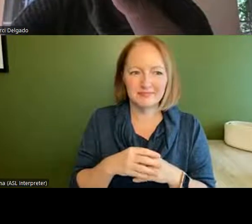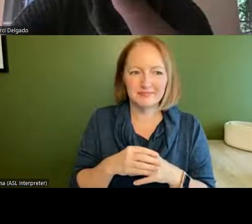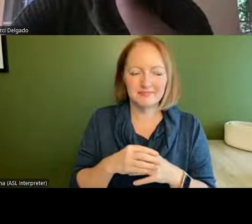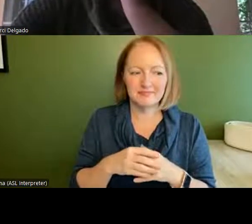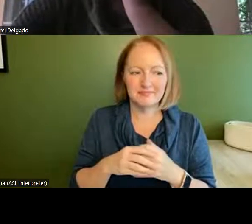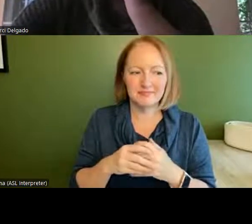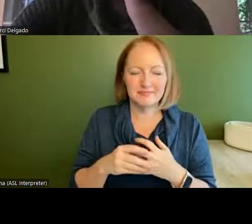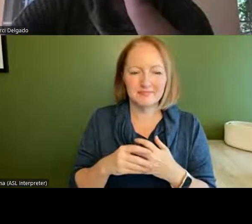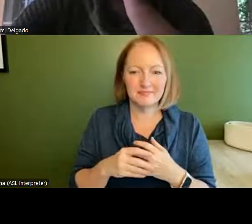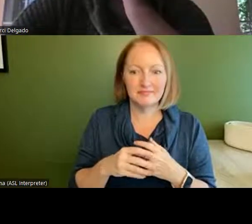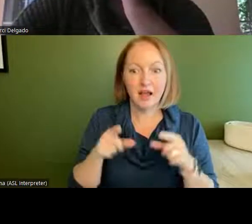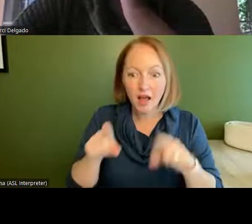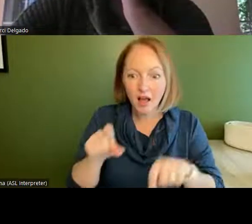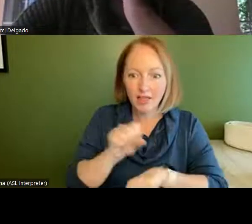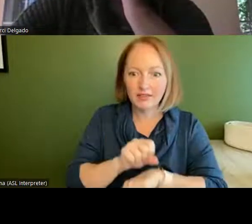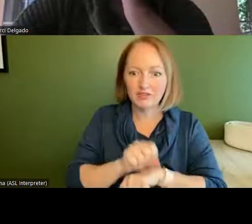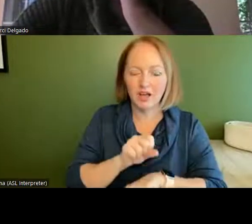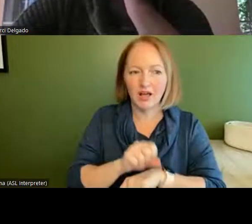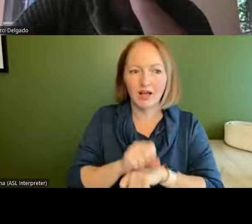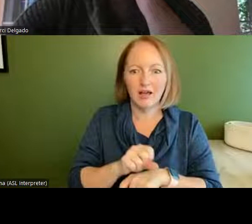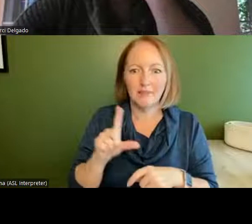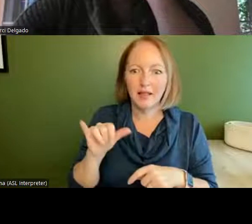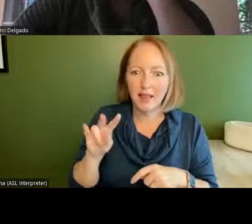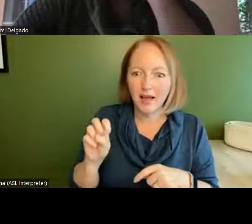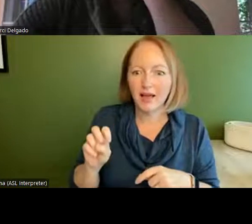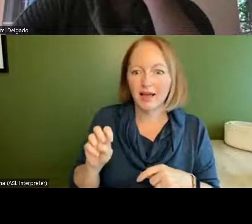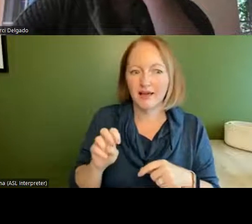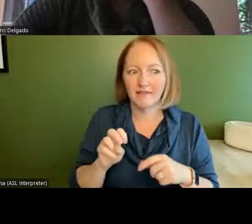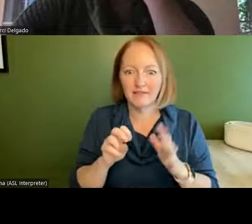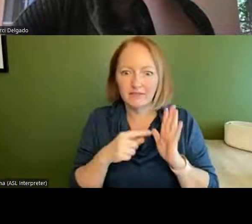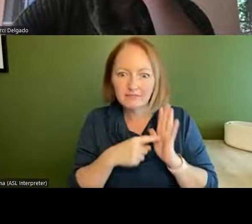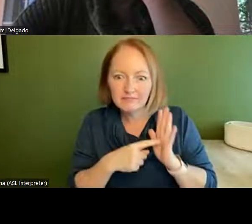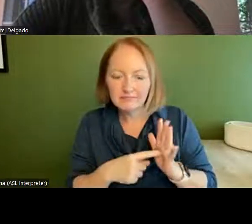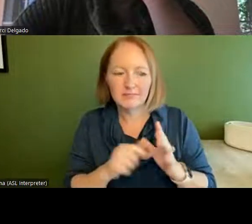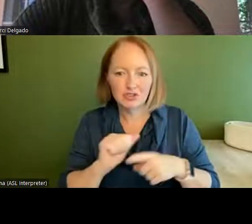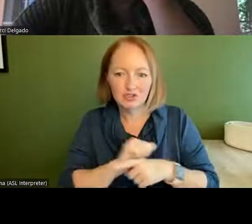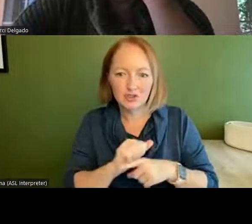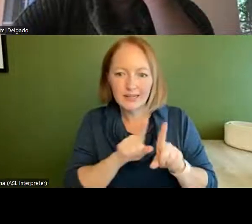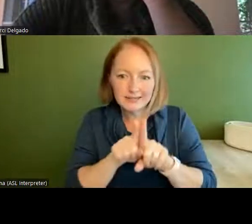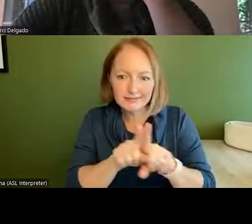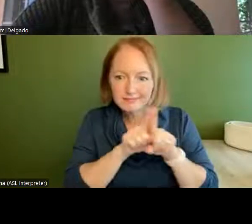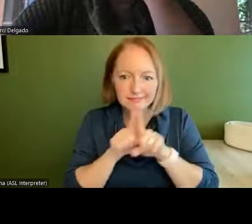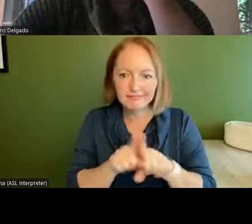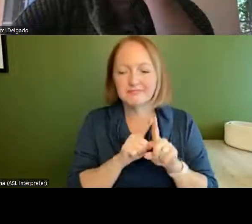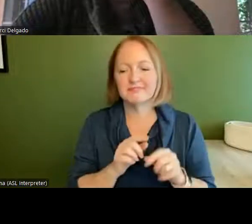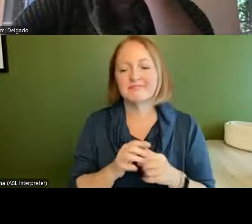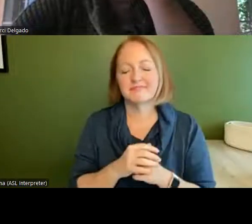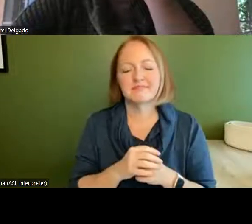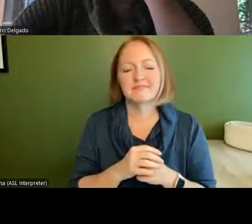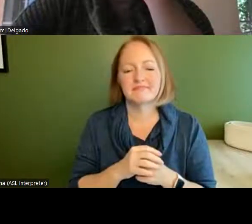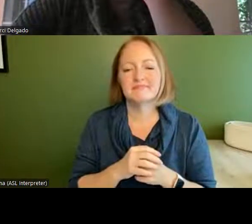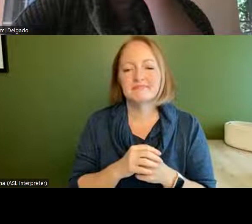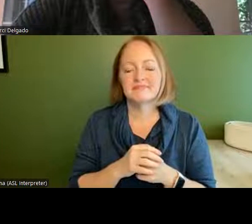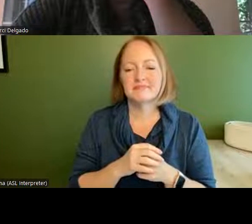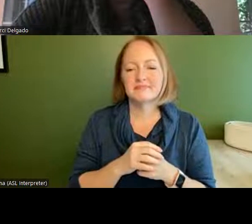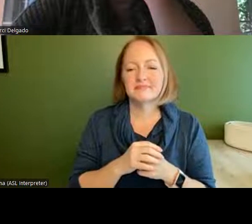having that like on the job, like kind of live demonstration and training. And so that was a lot